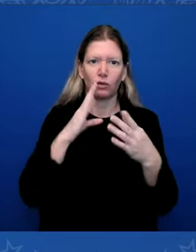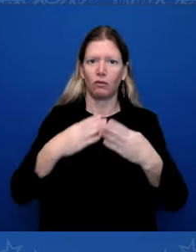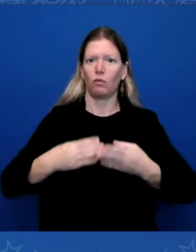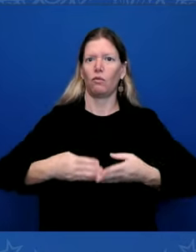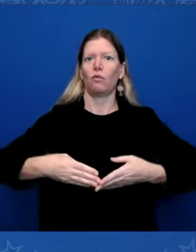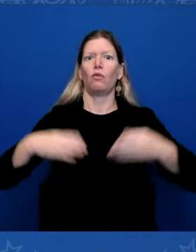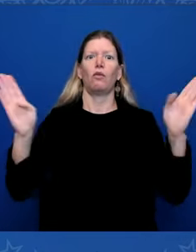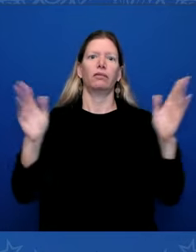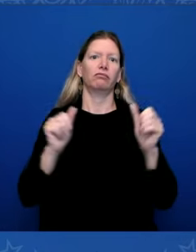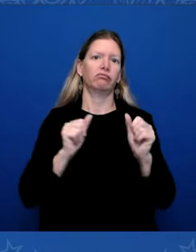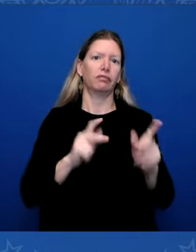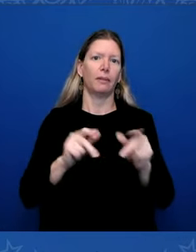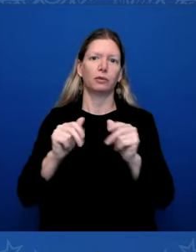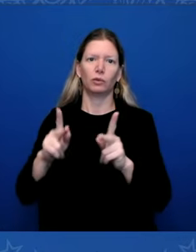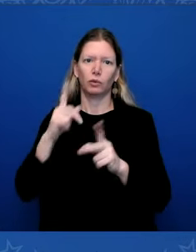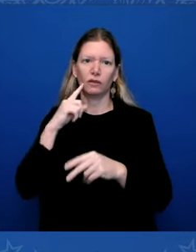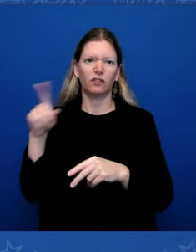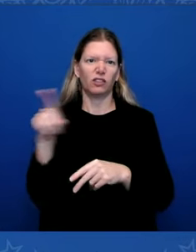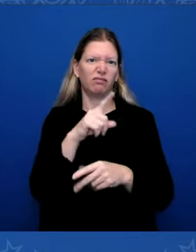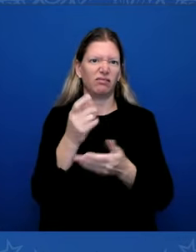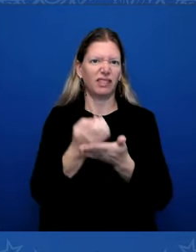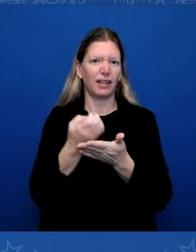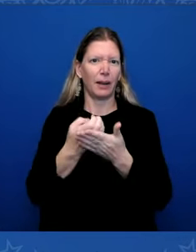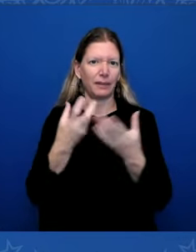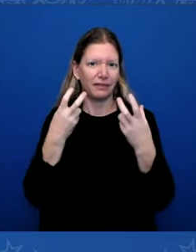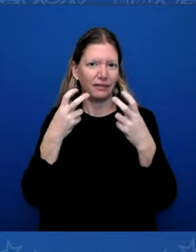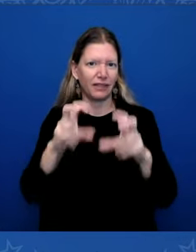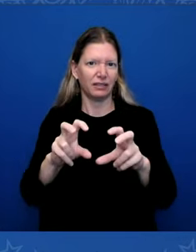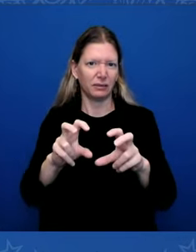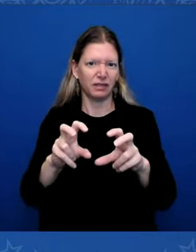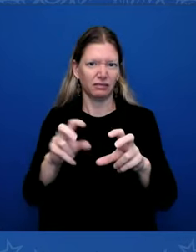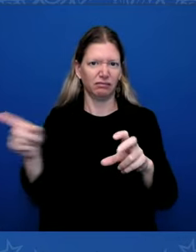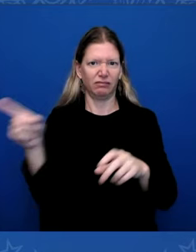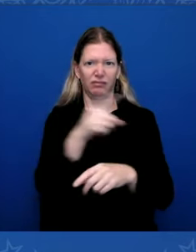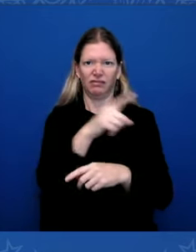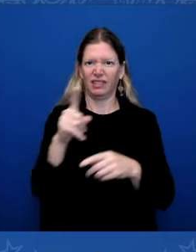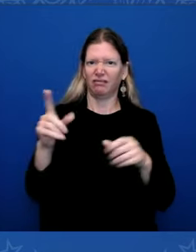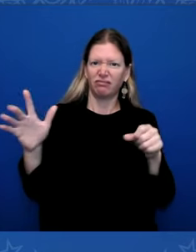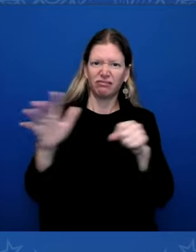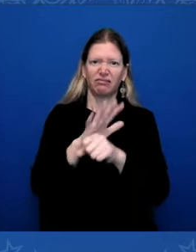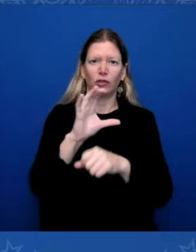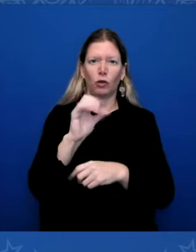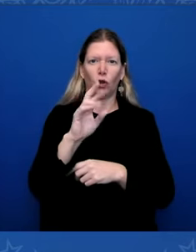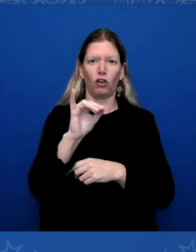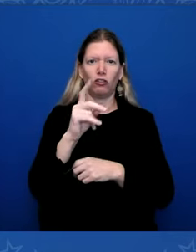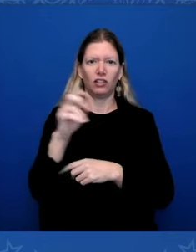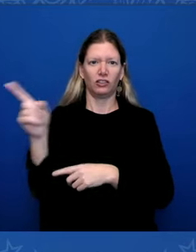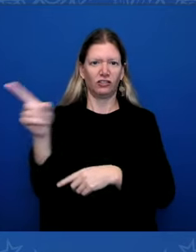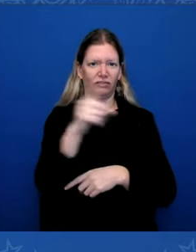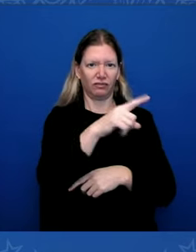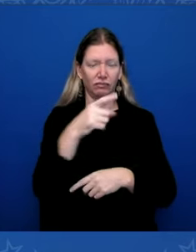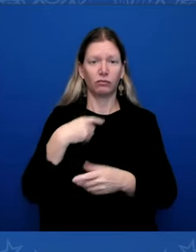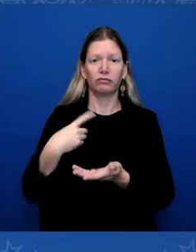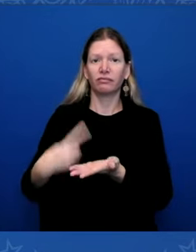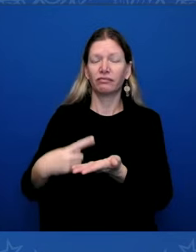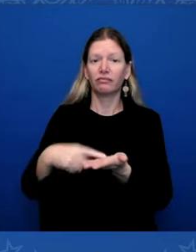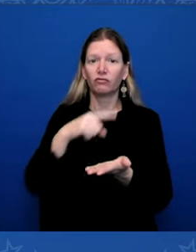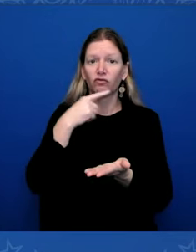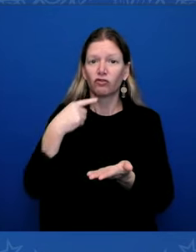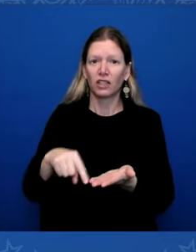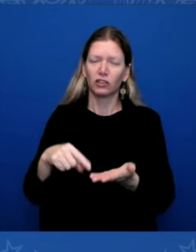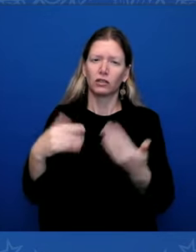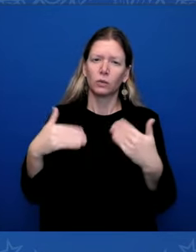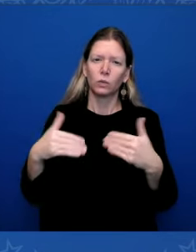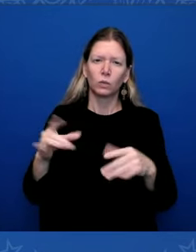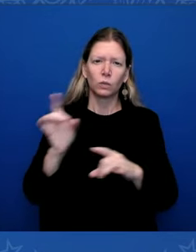Russia's brutal and illegal war in Ukraine. There was sufficient agreement in the room on the need for a just and lasting